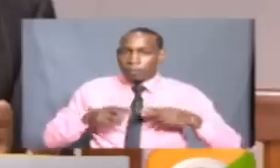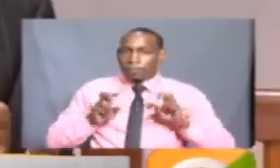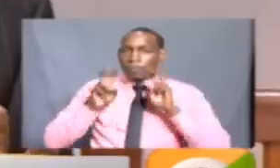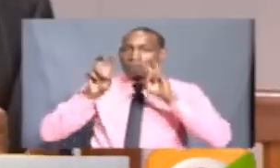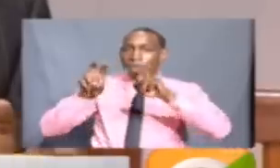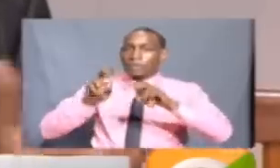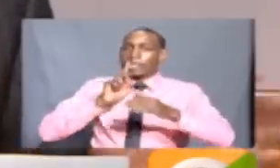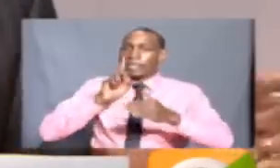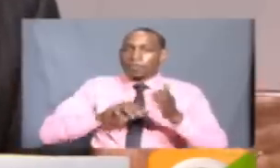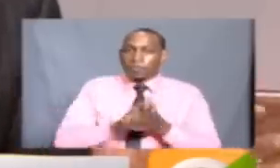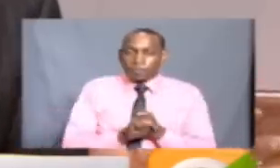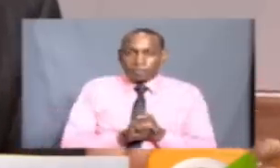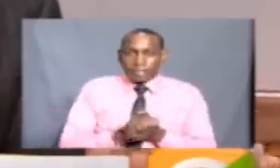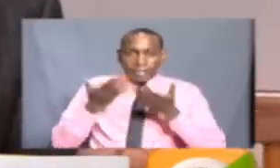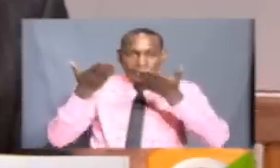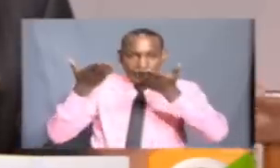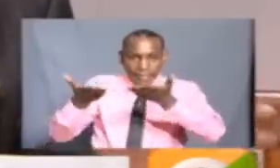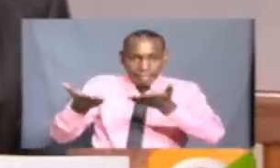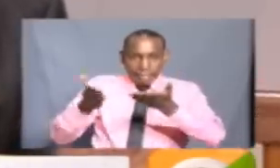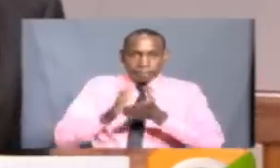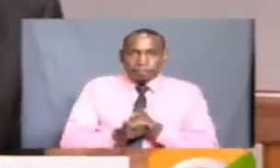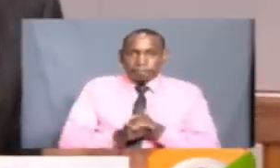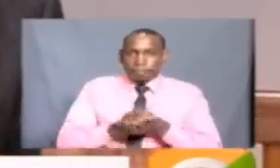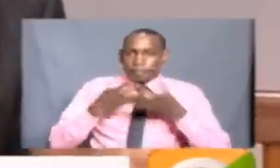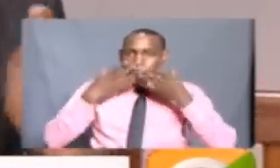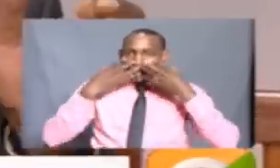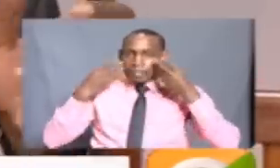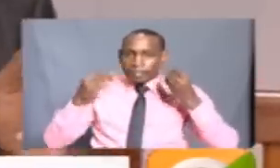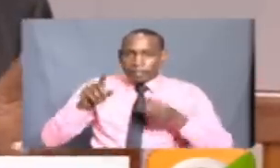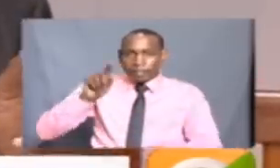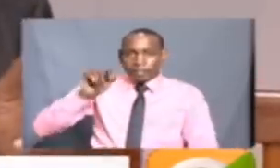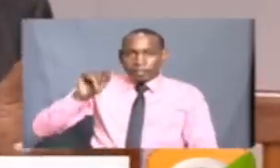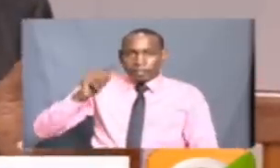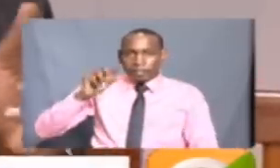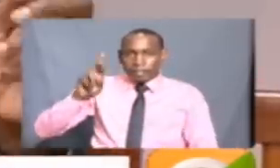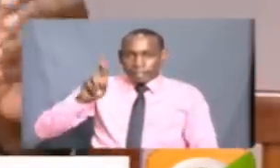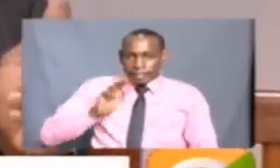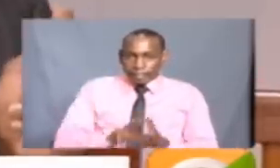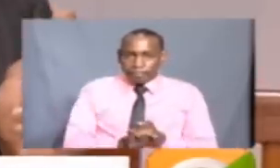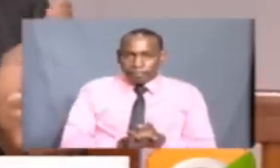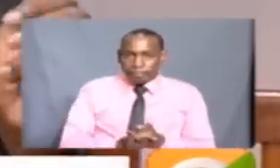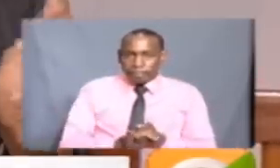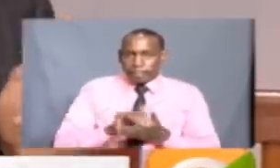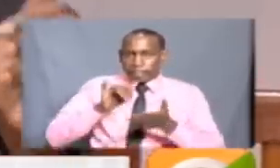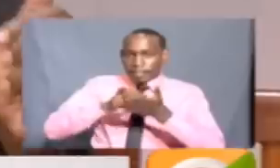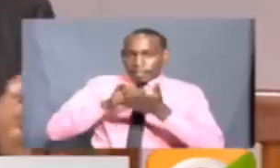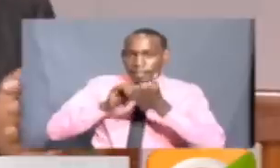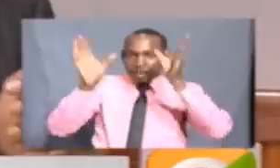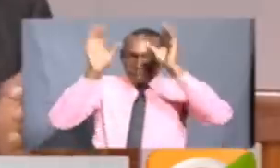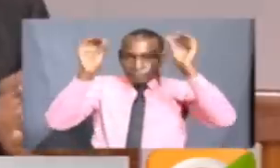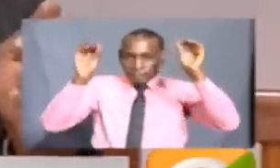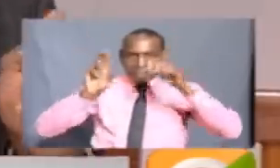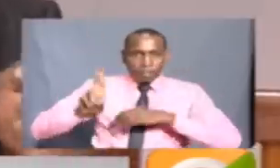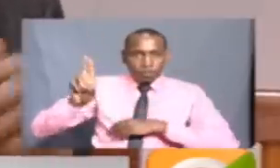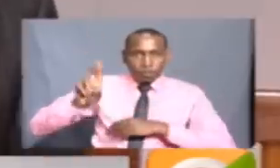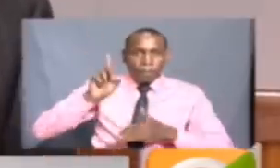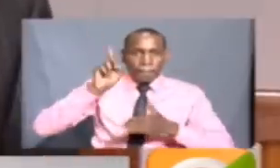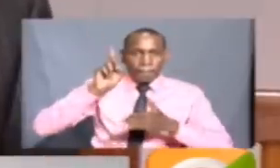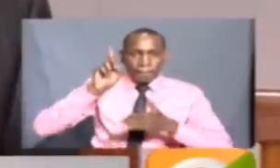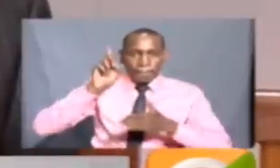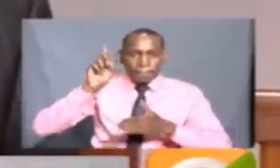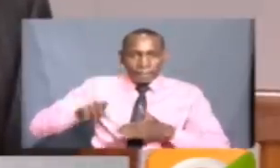says, behold, a tiger. Now, the tiger that is President Uhuru Kenyatta must